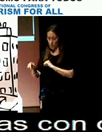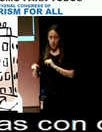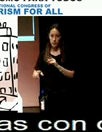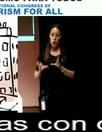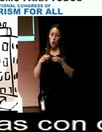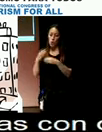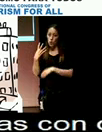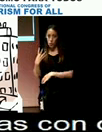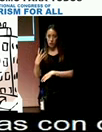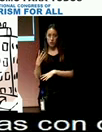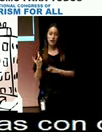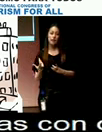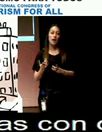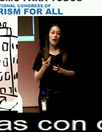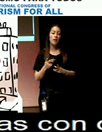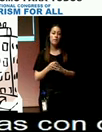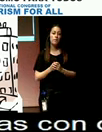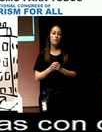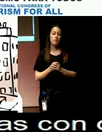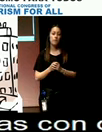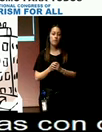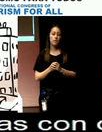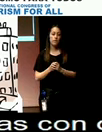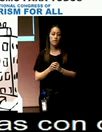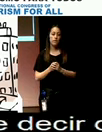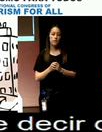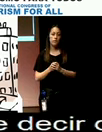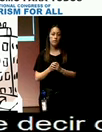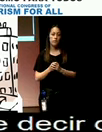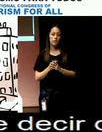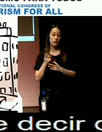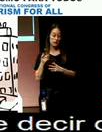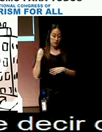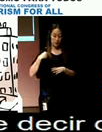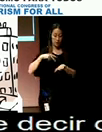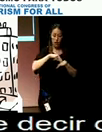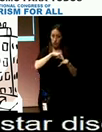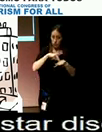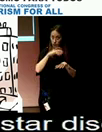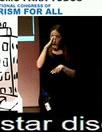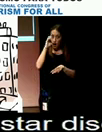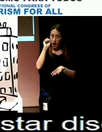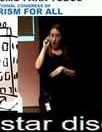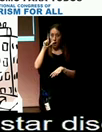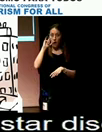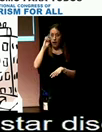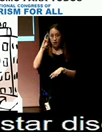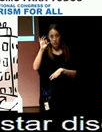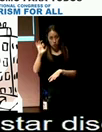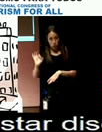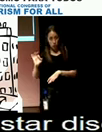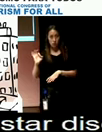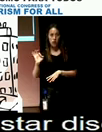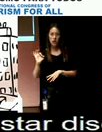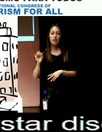in that appropriate way. And the eCalypso itself can offer the support to help build those